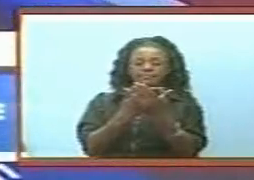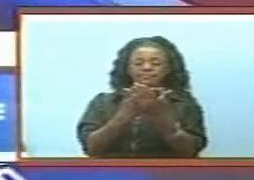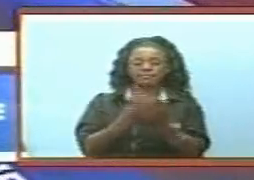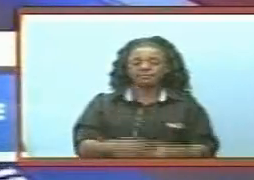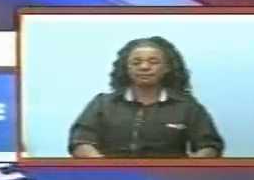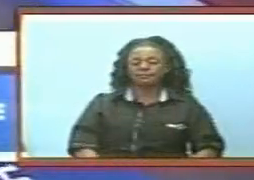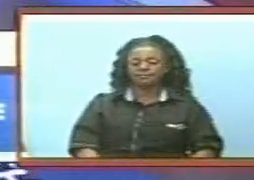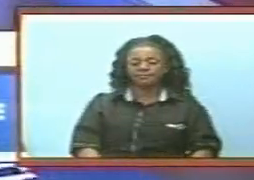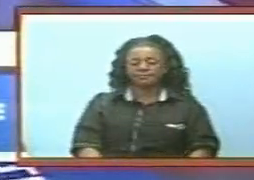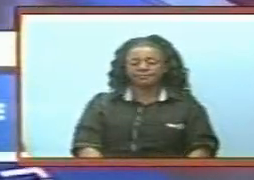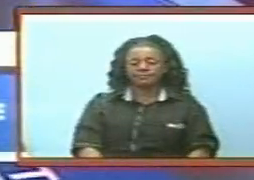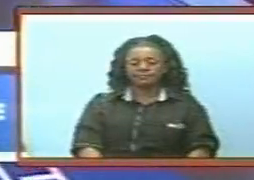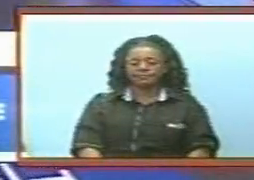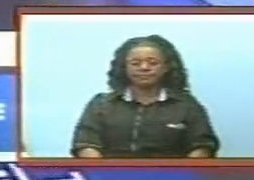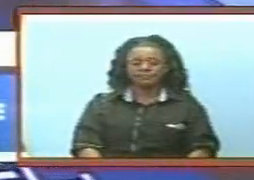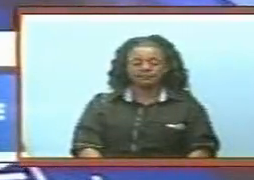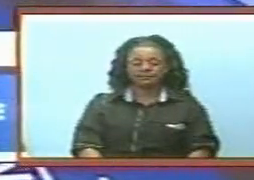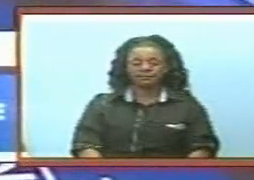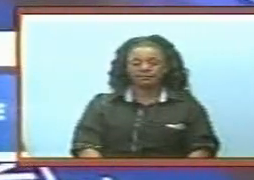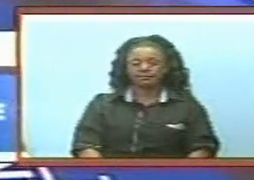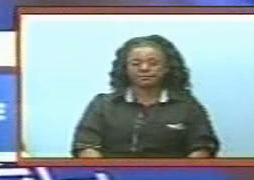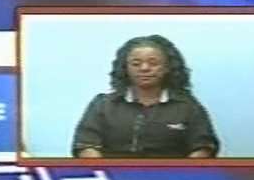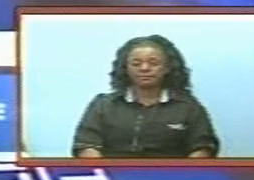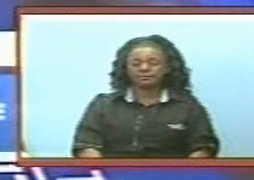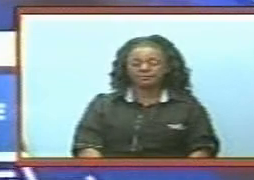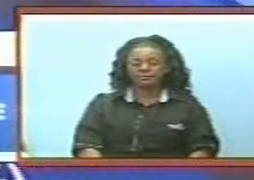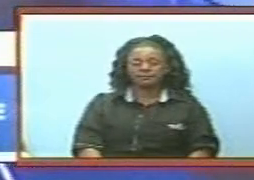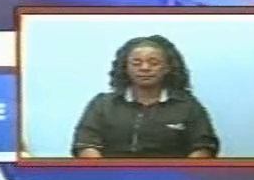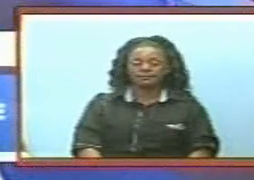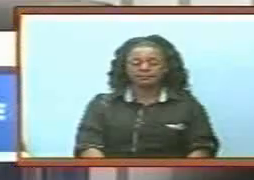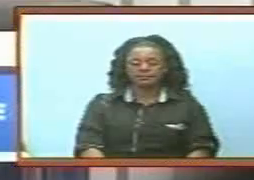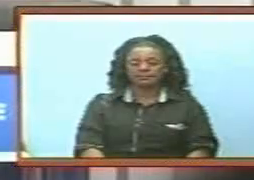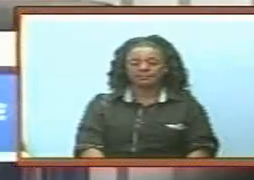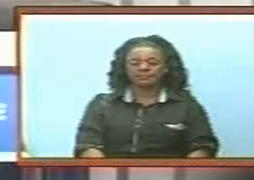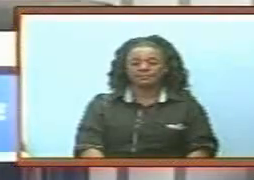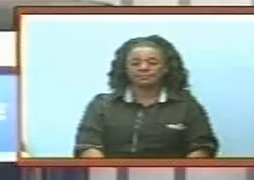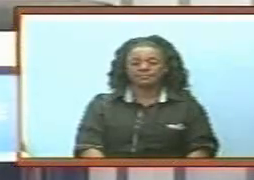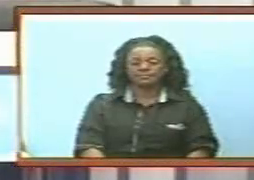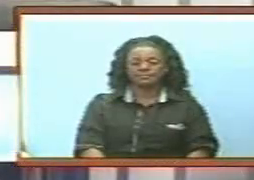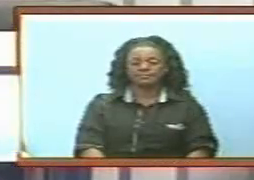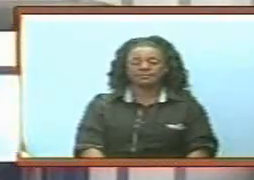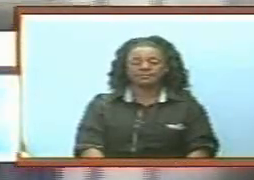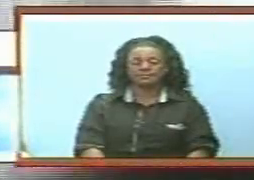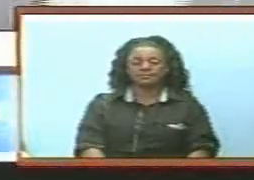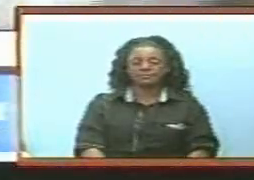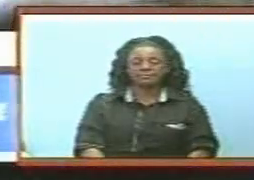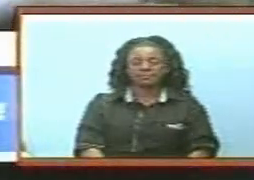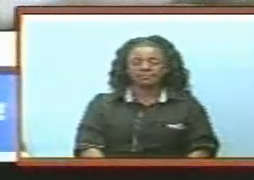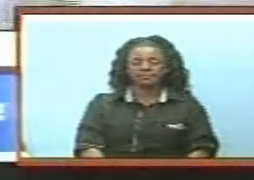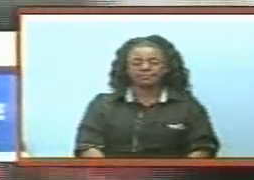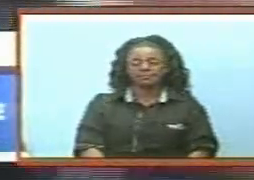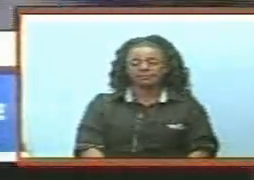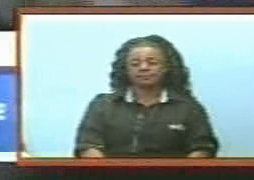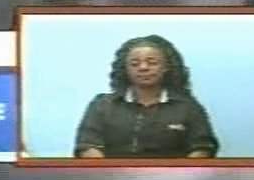And two, the display that after all the campaigns and all the politics, one aspect remains that greatly defines